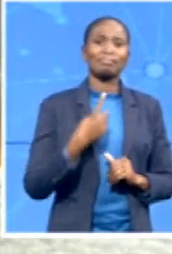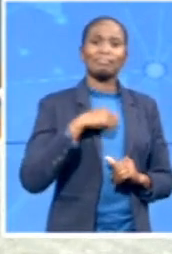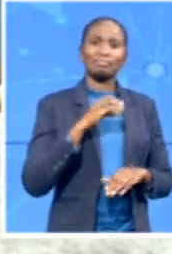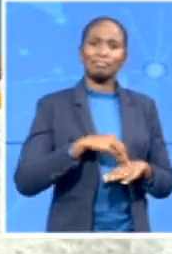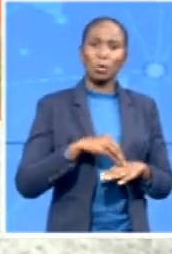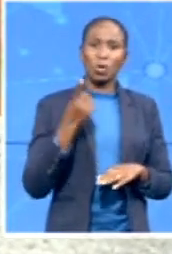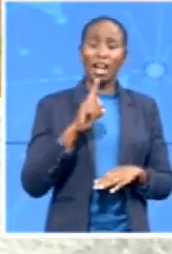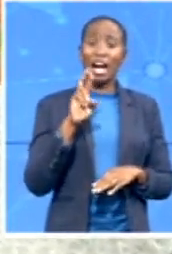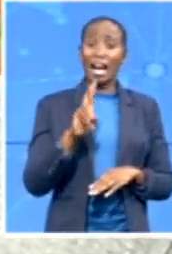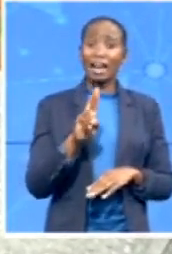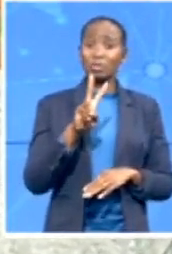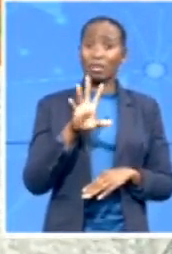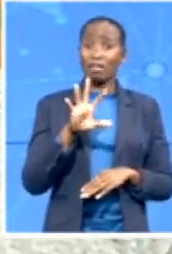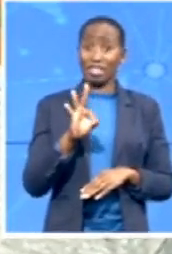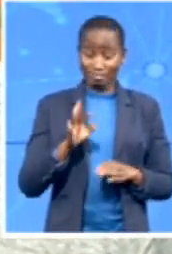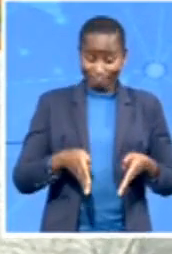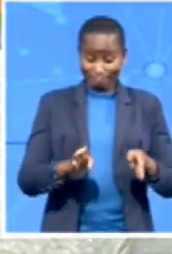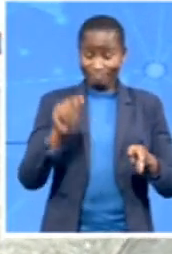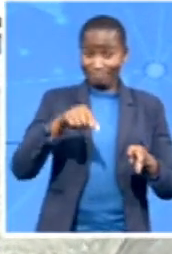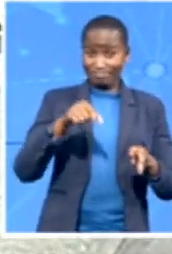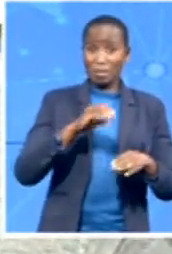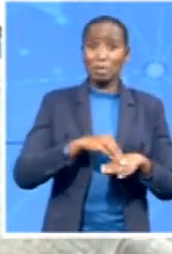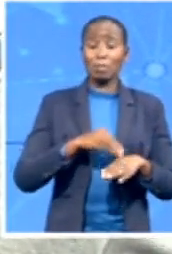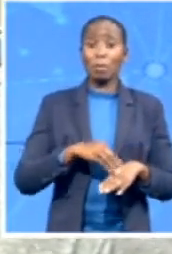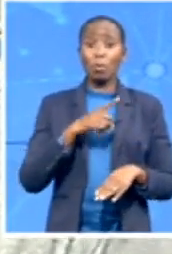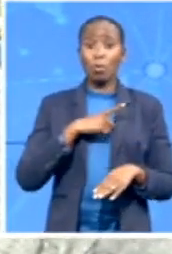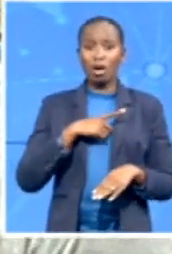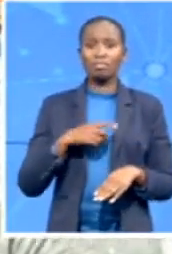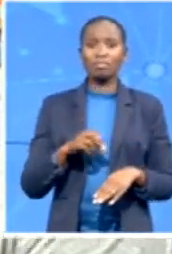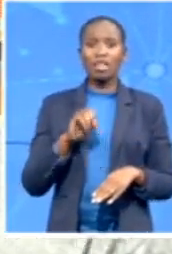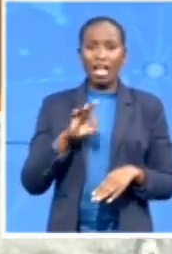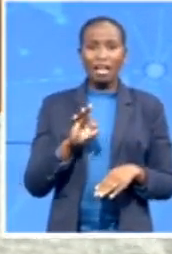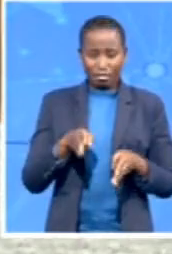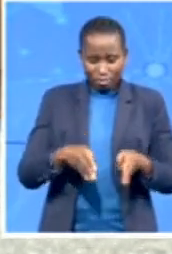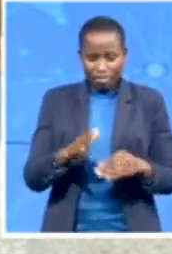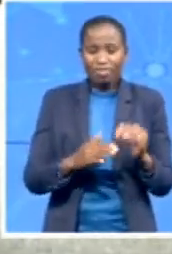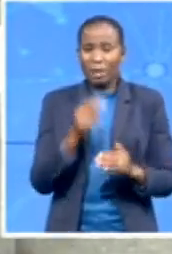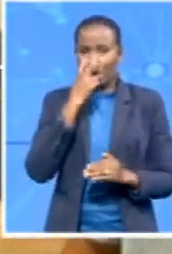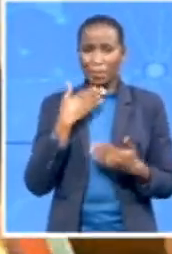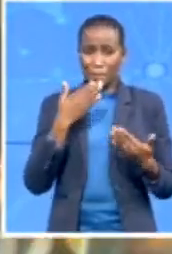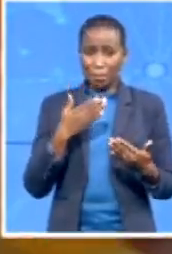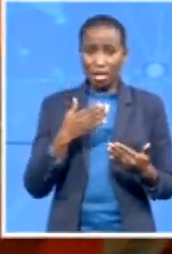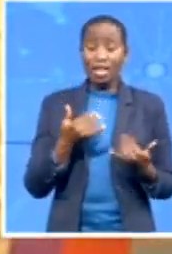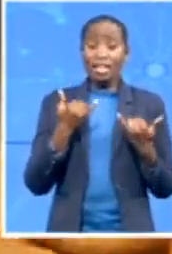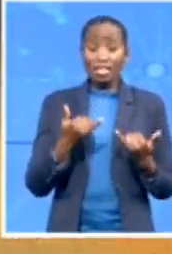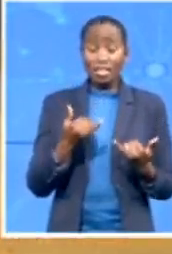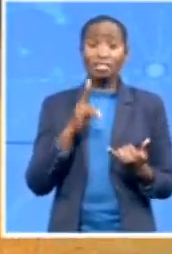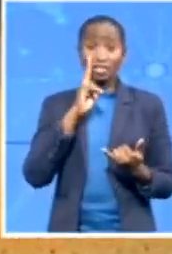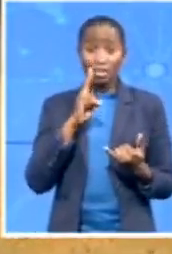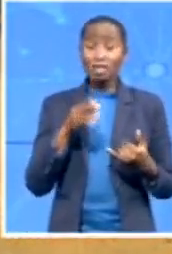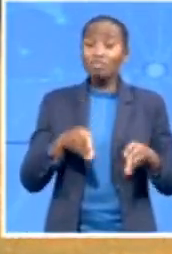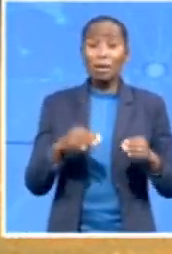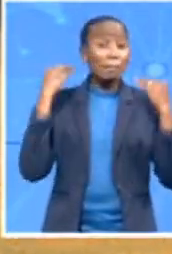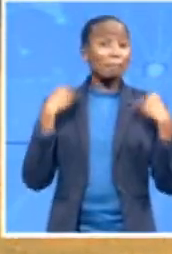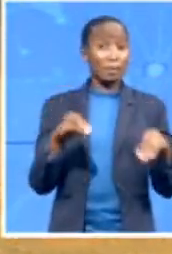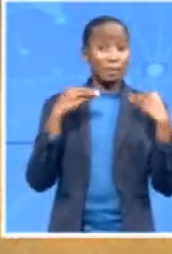Ipiranga Gravel, Bada Henoni Otara, Zinobachuamba, Babana Tixi, Haneva Bazi, Trakale Rembranga,